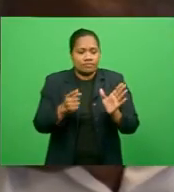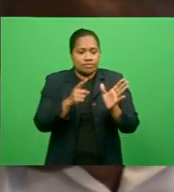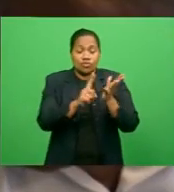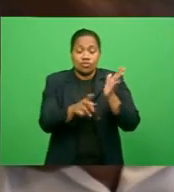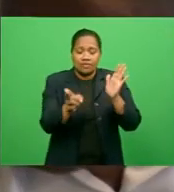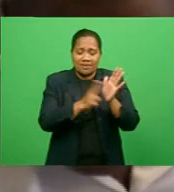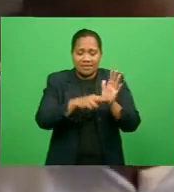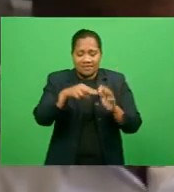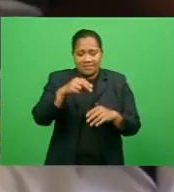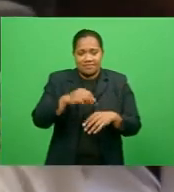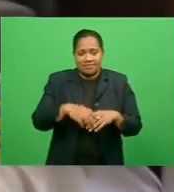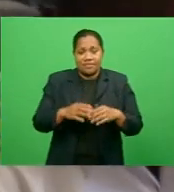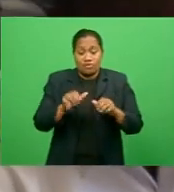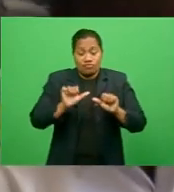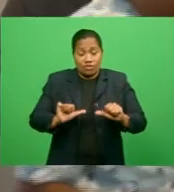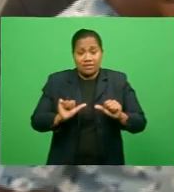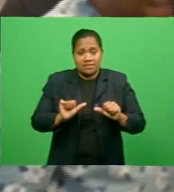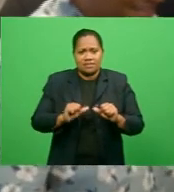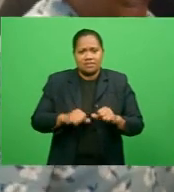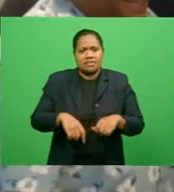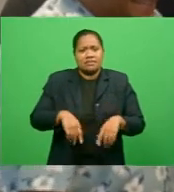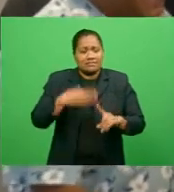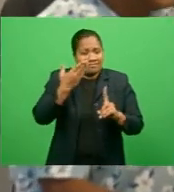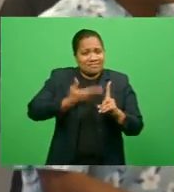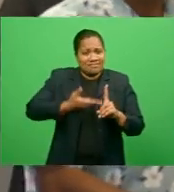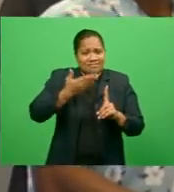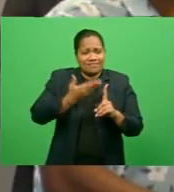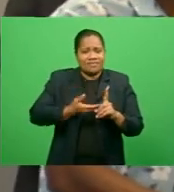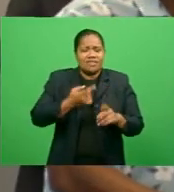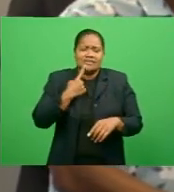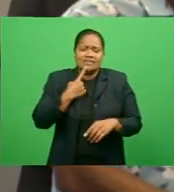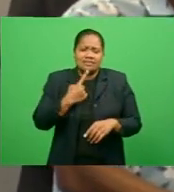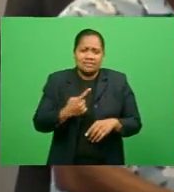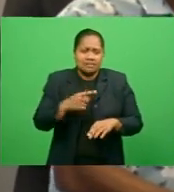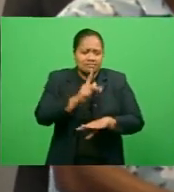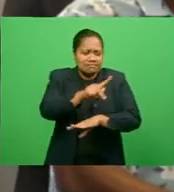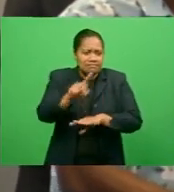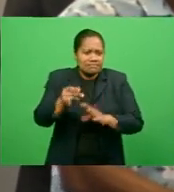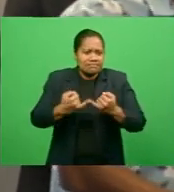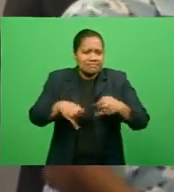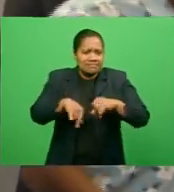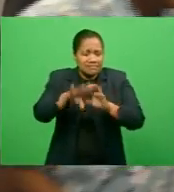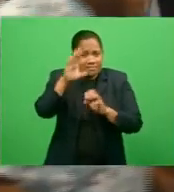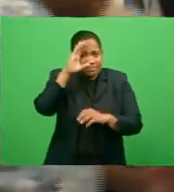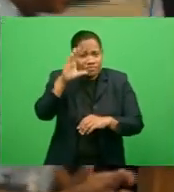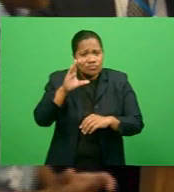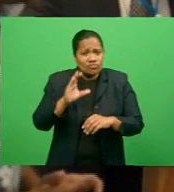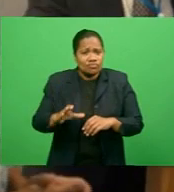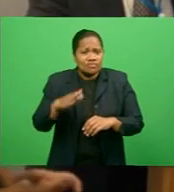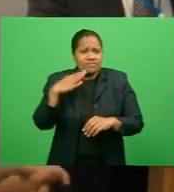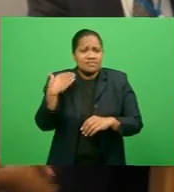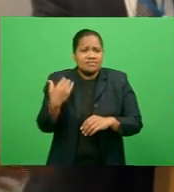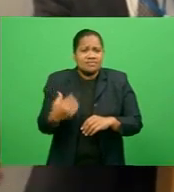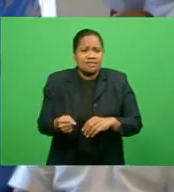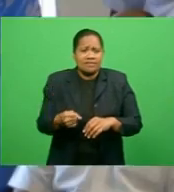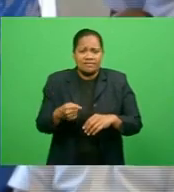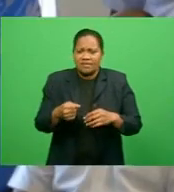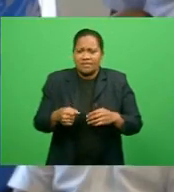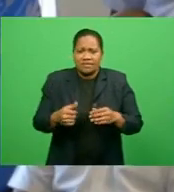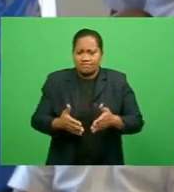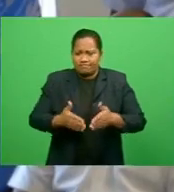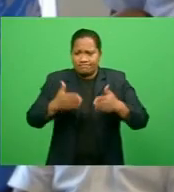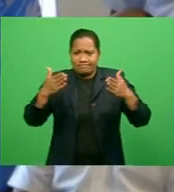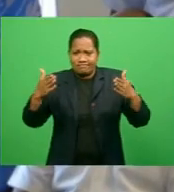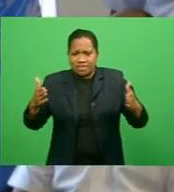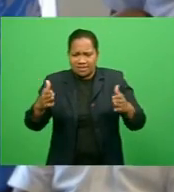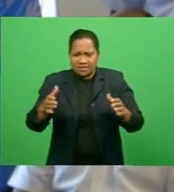Crime. UN Resident Coordinator Sanaka Samarsina says Pacific Island countries have vast maritime zones and patrolling